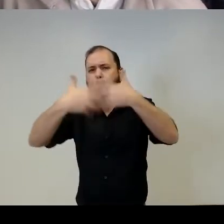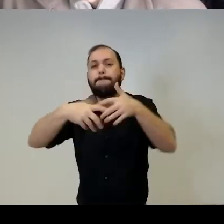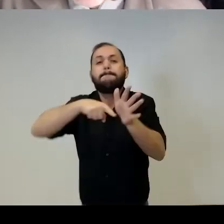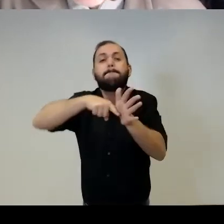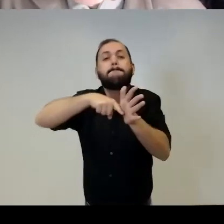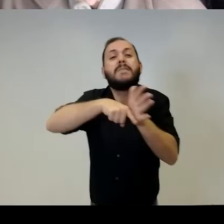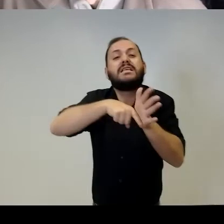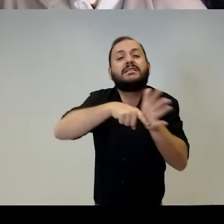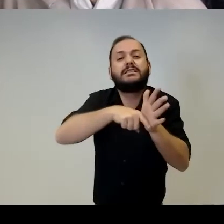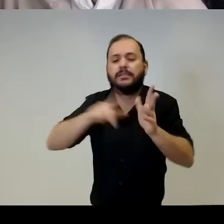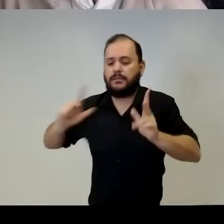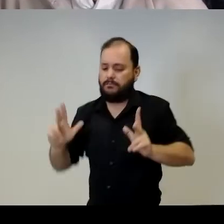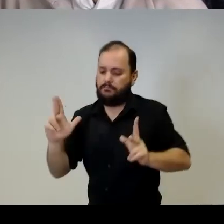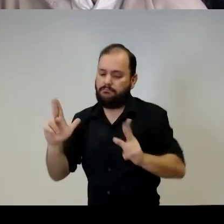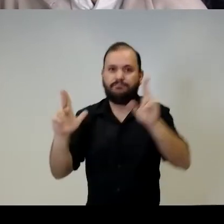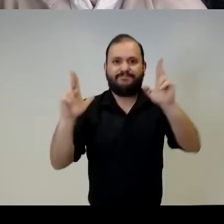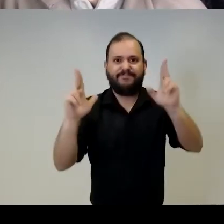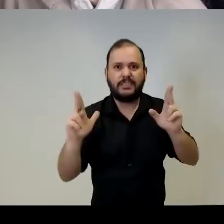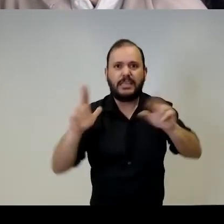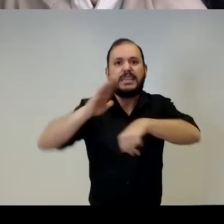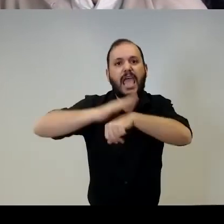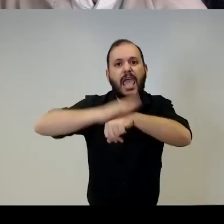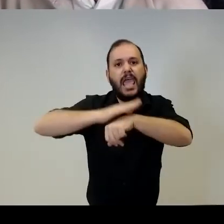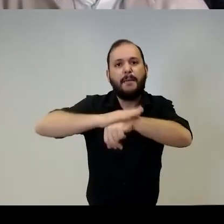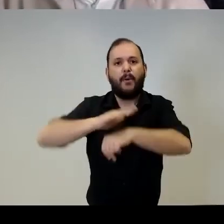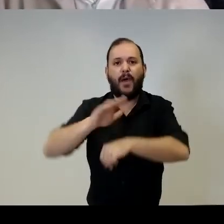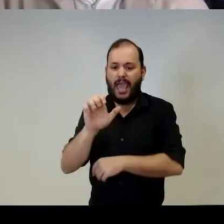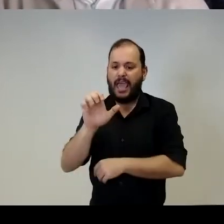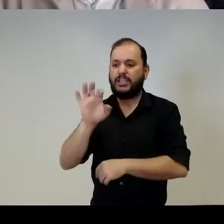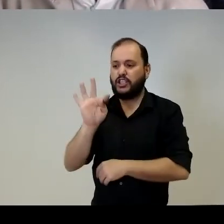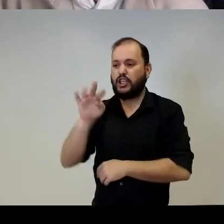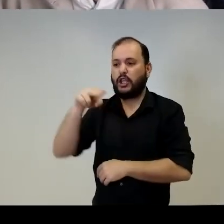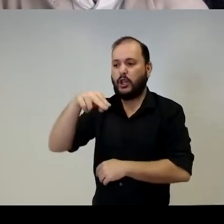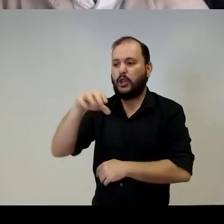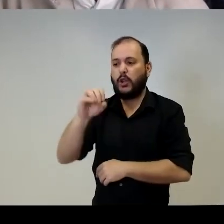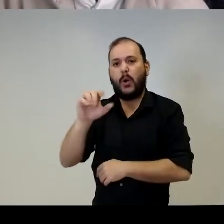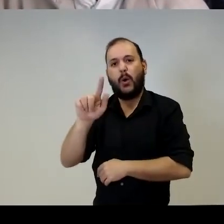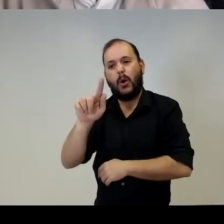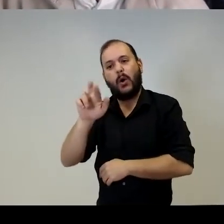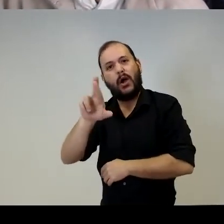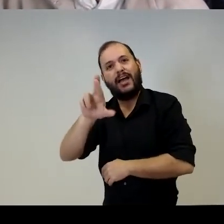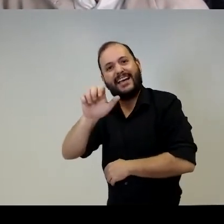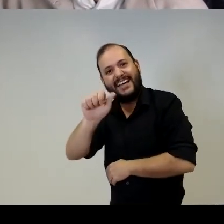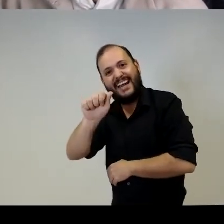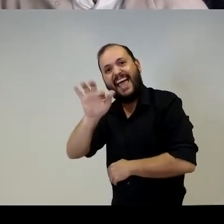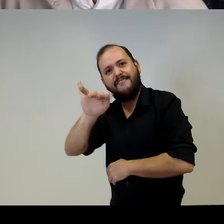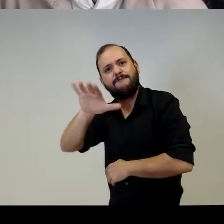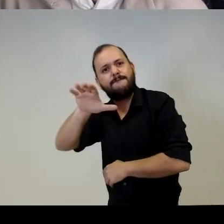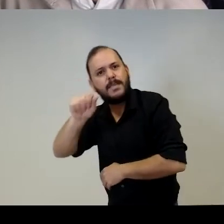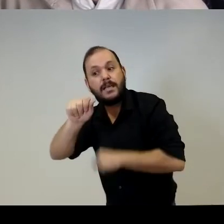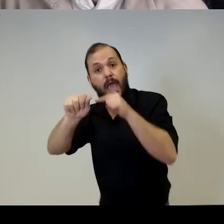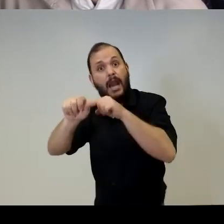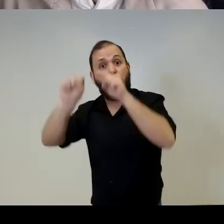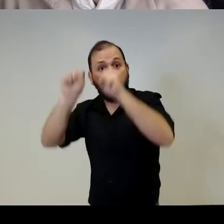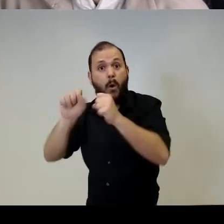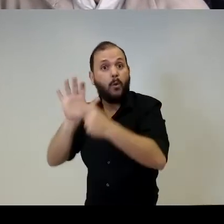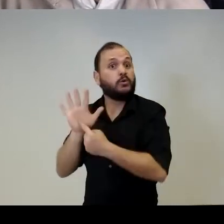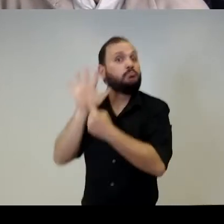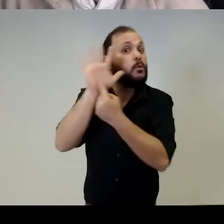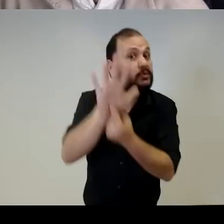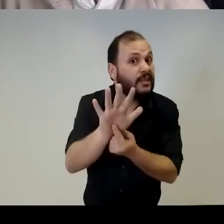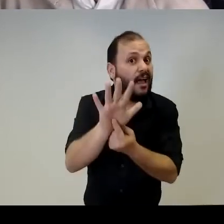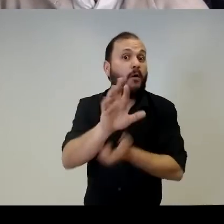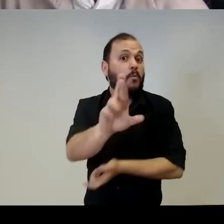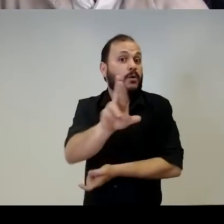basically qualitative, seems more powerful to give us some practical answers than quantitative research. Next